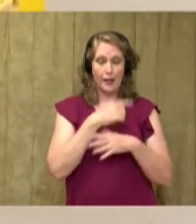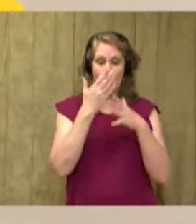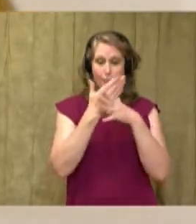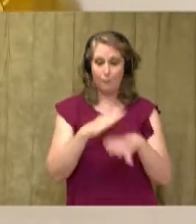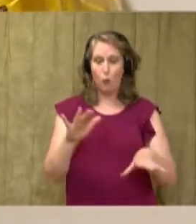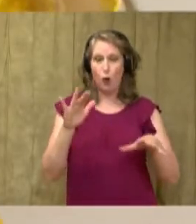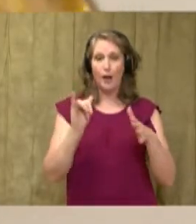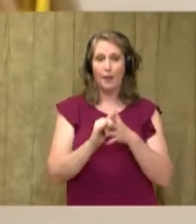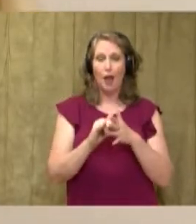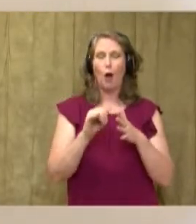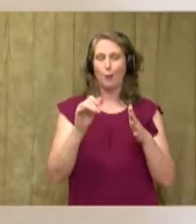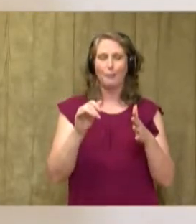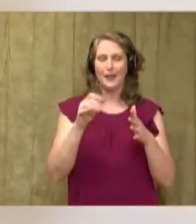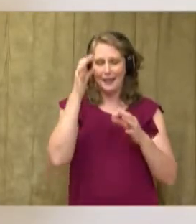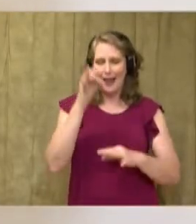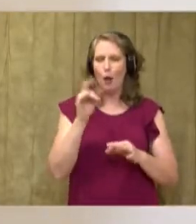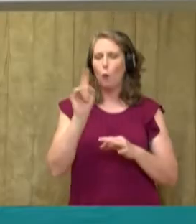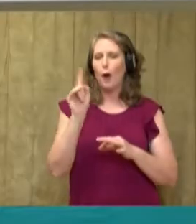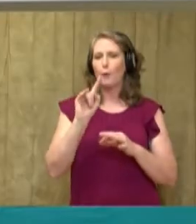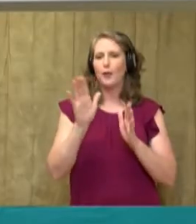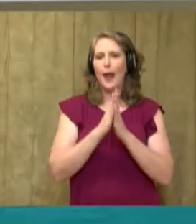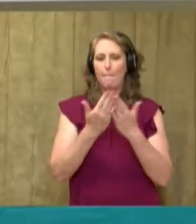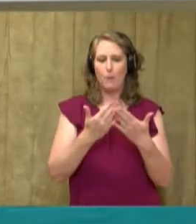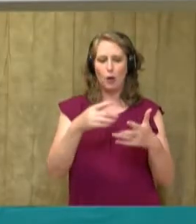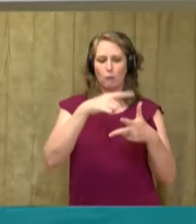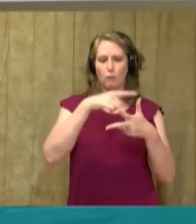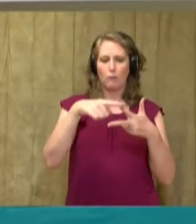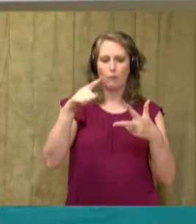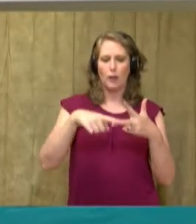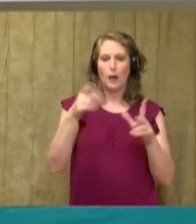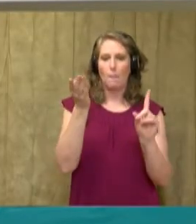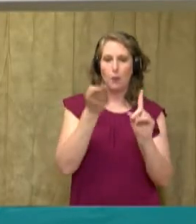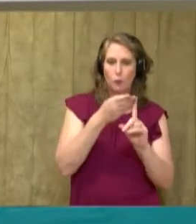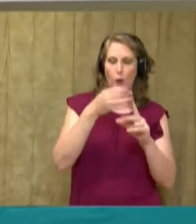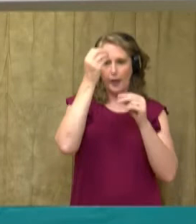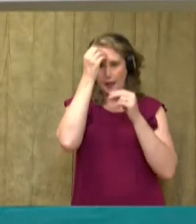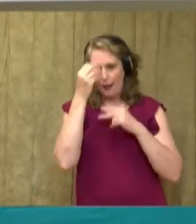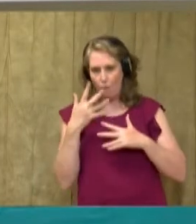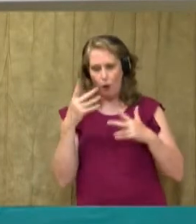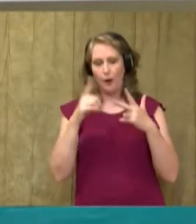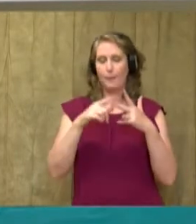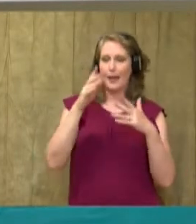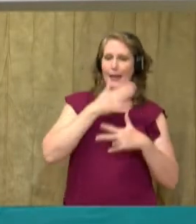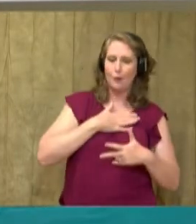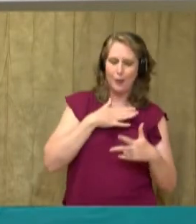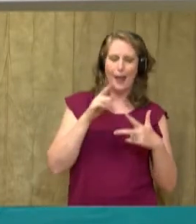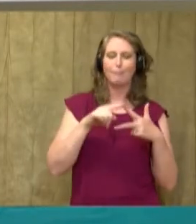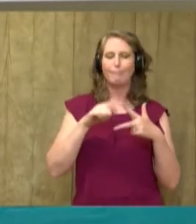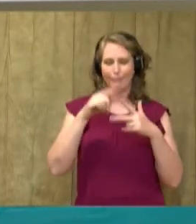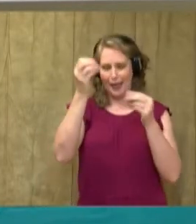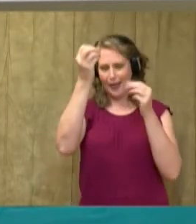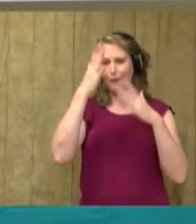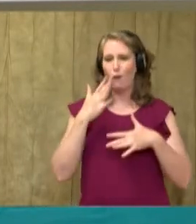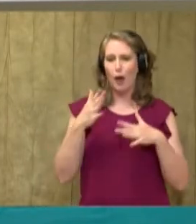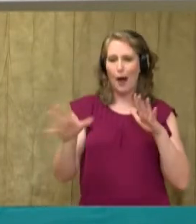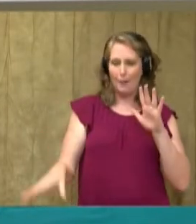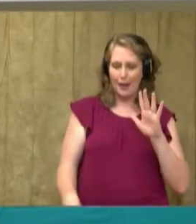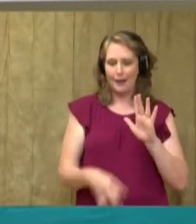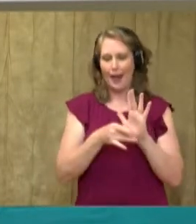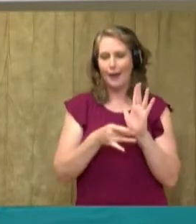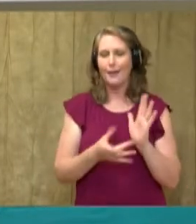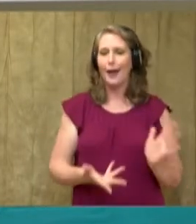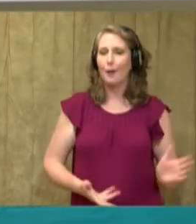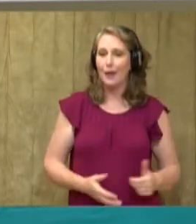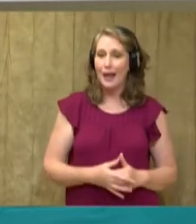book Hurricanes, where would it go? Persuade, inform, or entertain? Inform, that's right. I'm going to stick it right there.